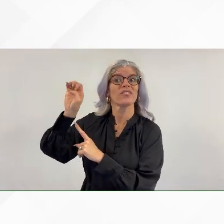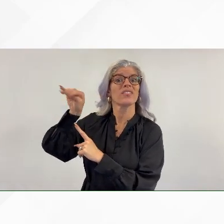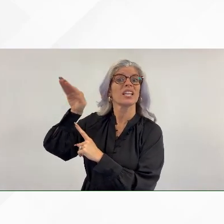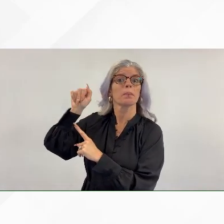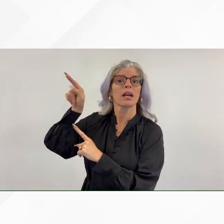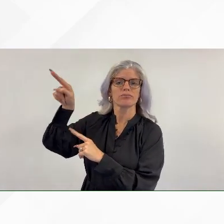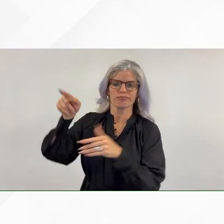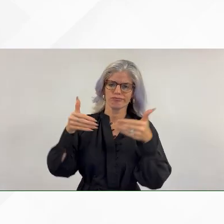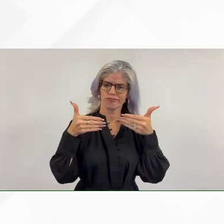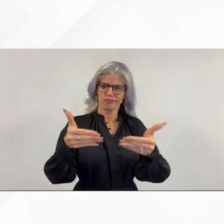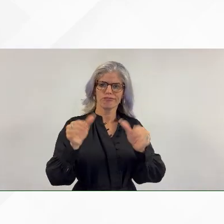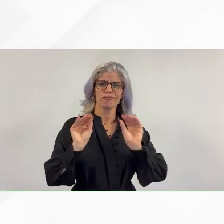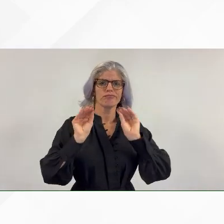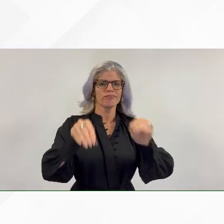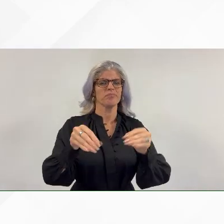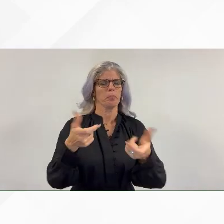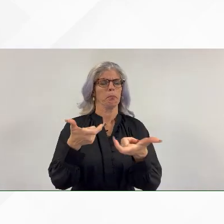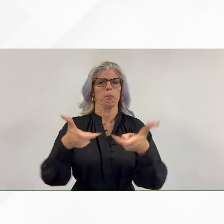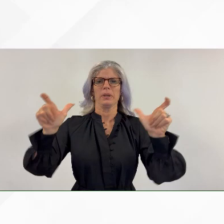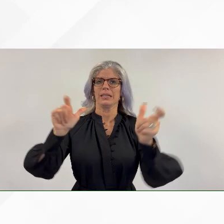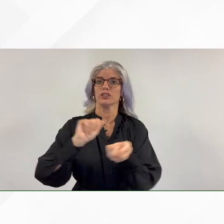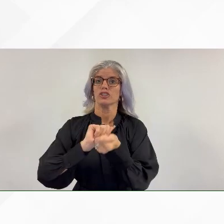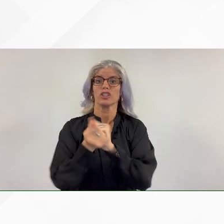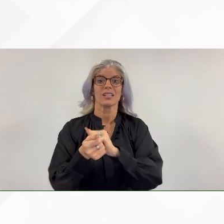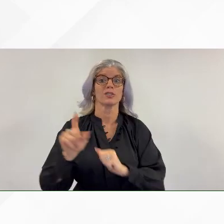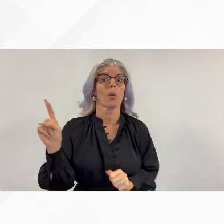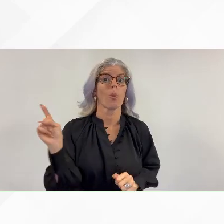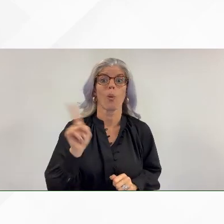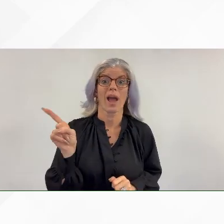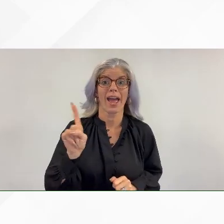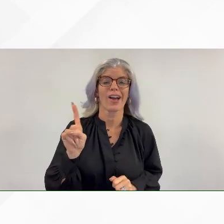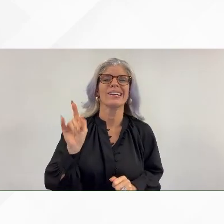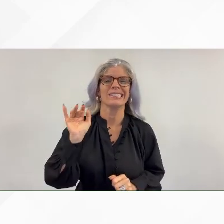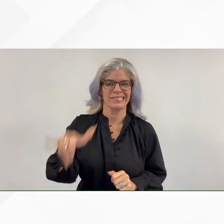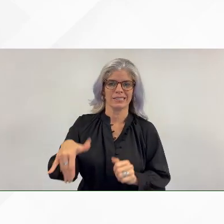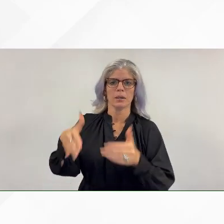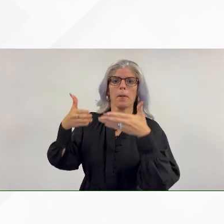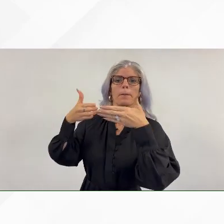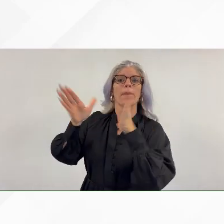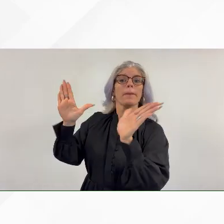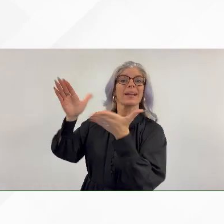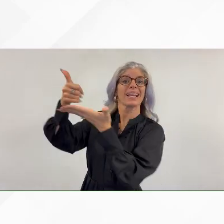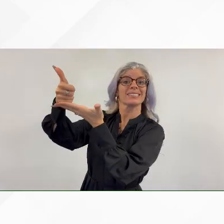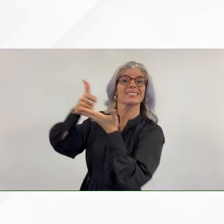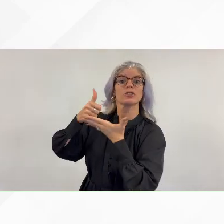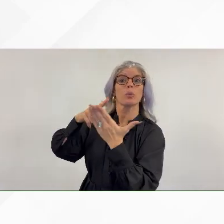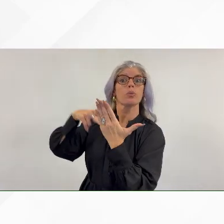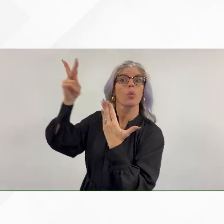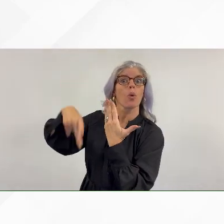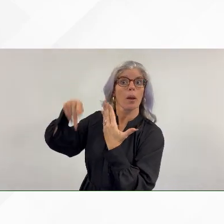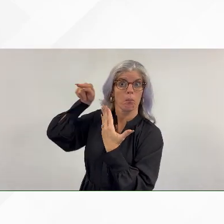major change to its public assistance program by increasing the large project threshold to $1 million. Let's break